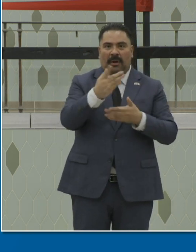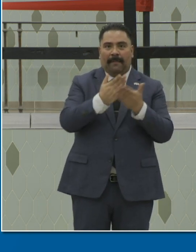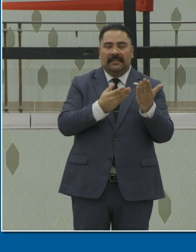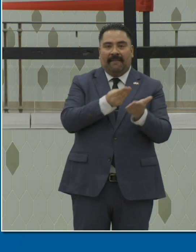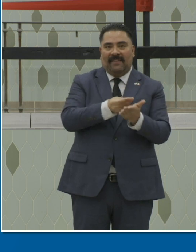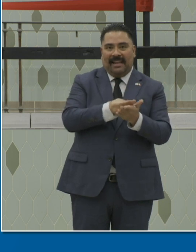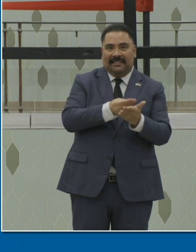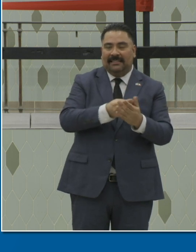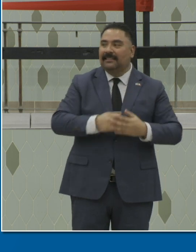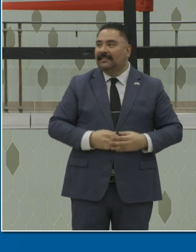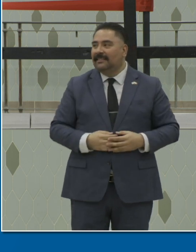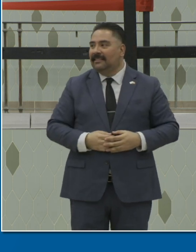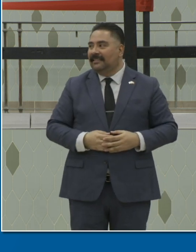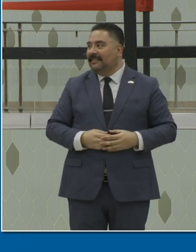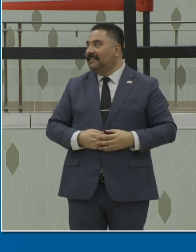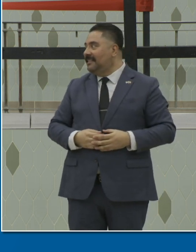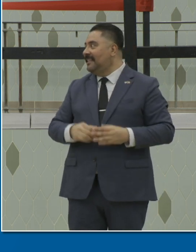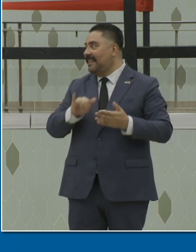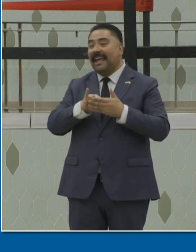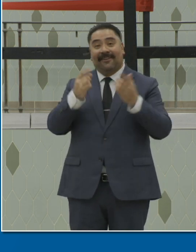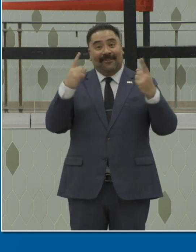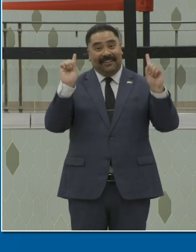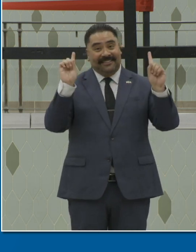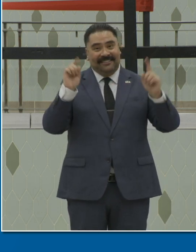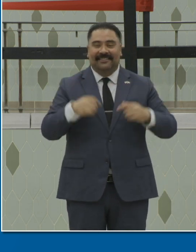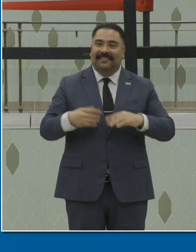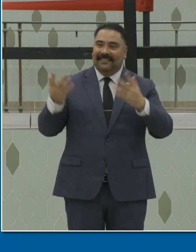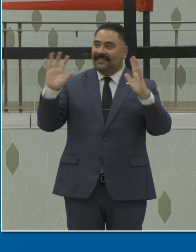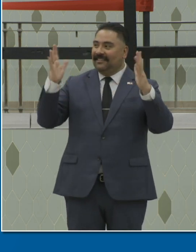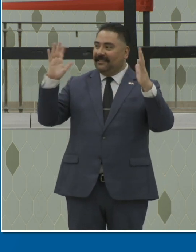pieces of financing. So that works.